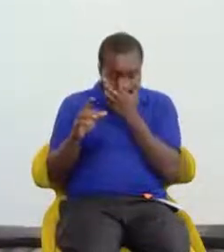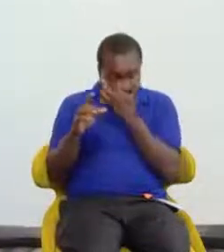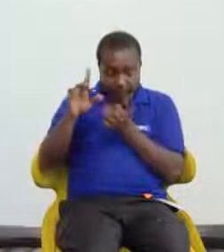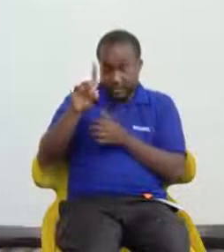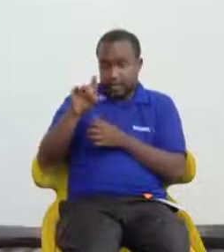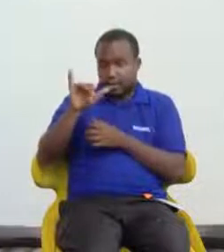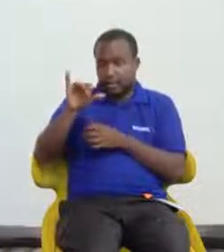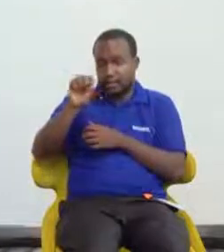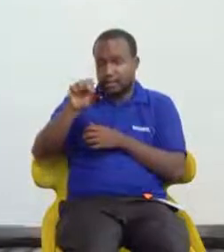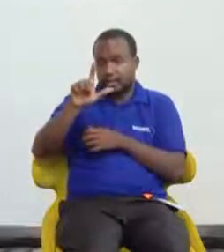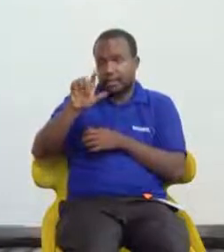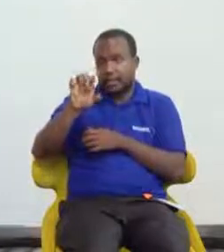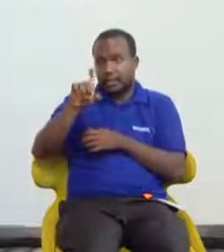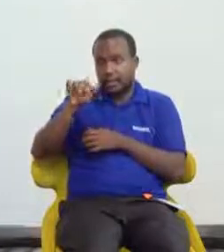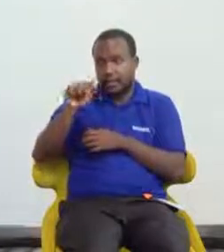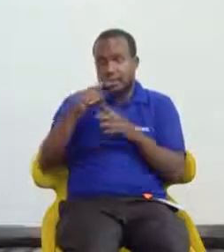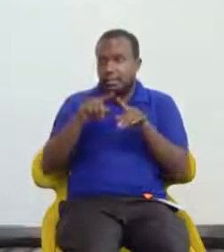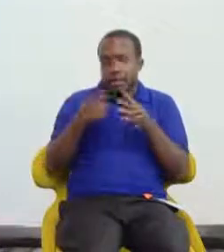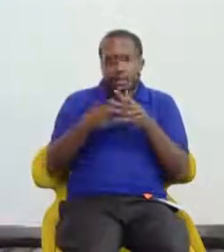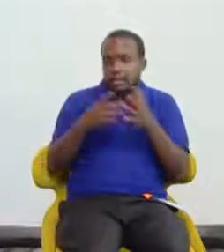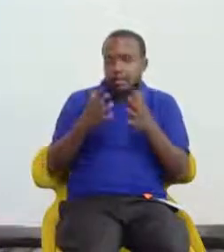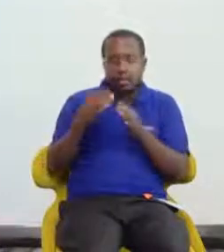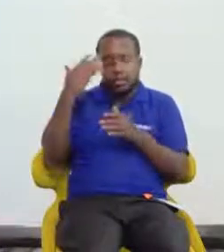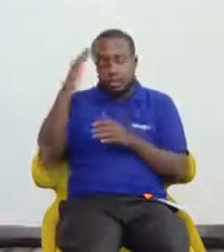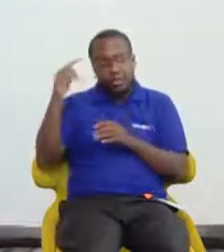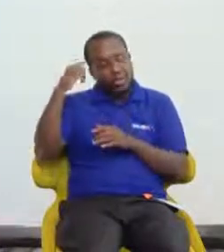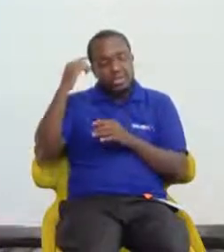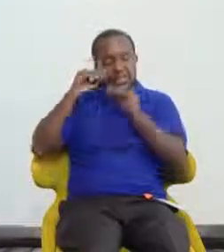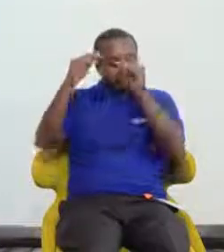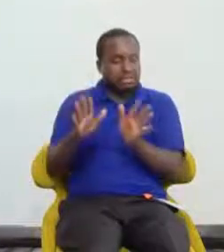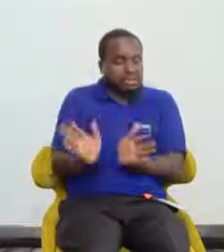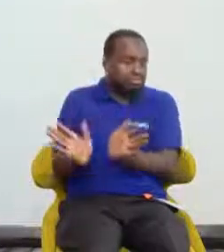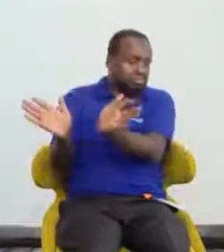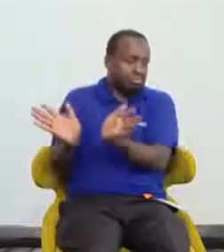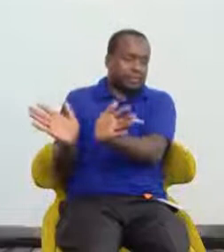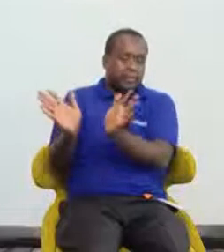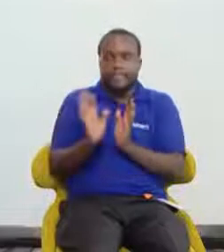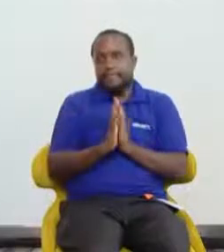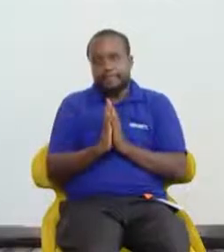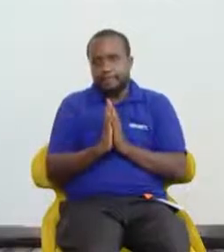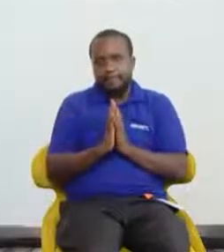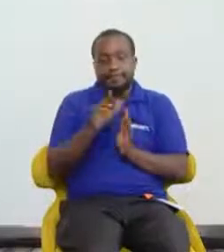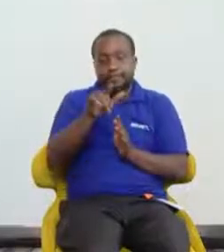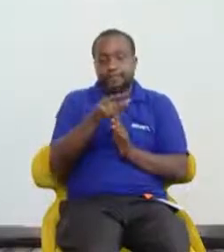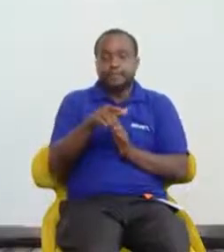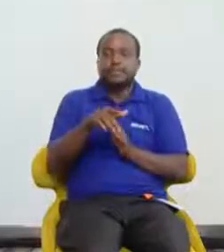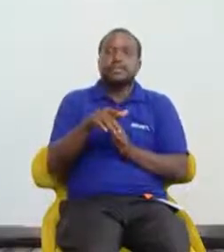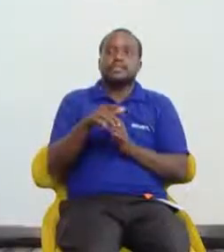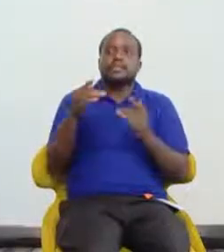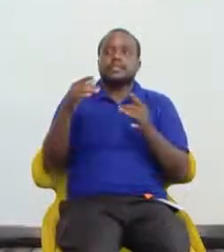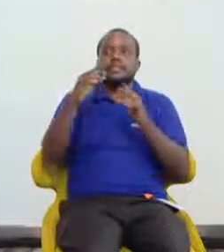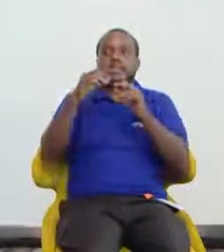problems, but you do not know where to start. You just think the teacher is everything. So these are gaps that Sense International tries to